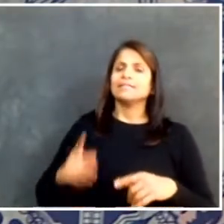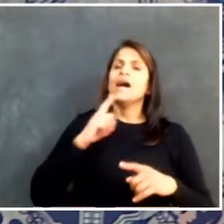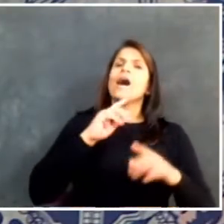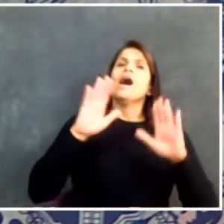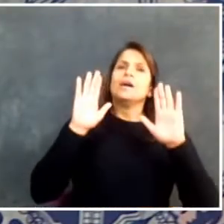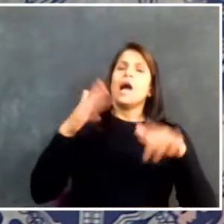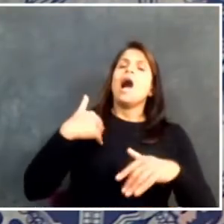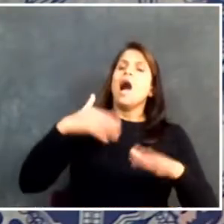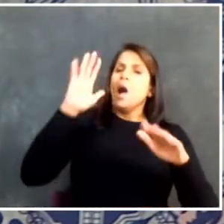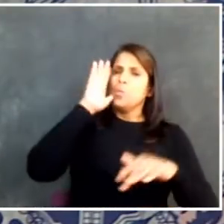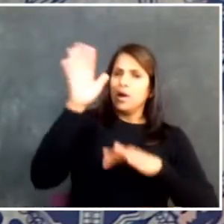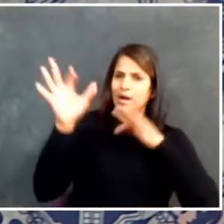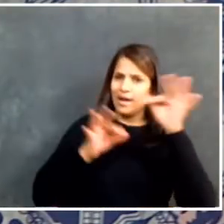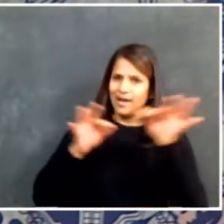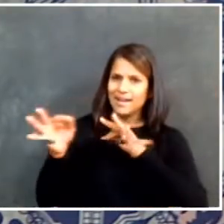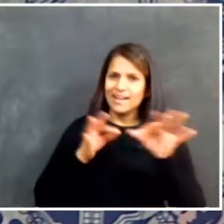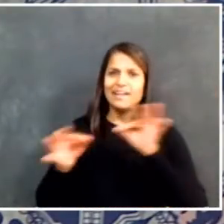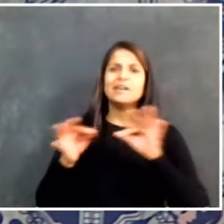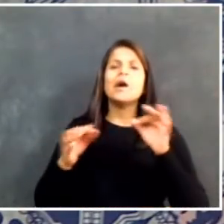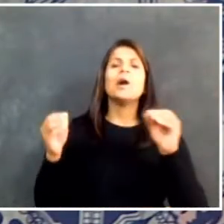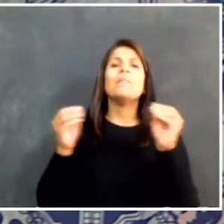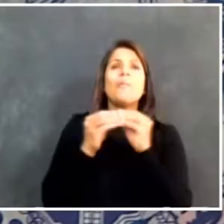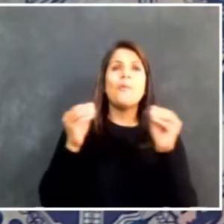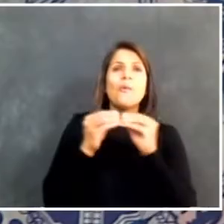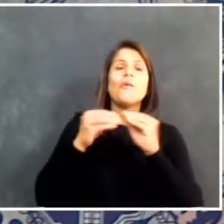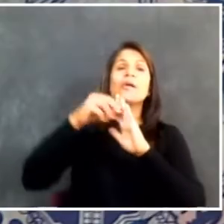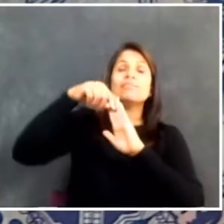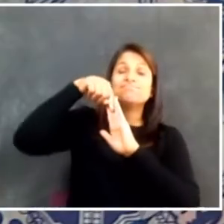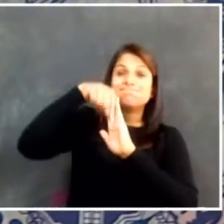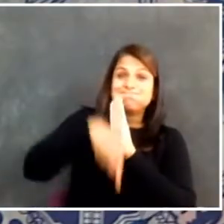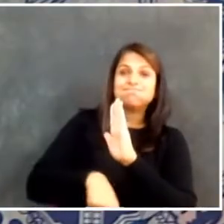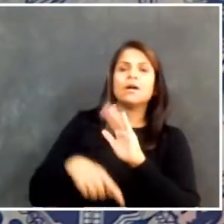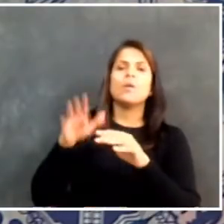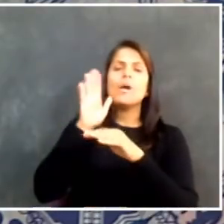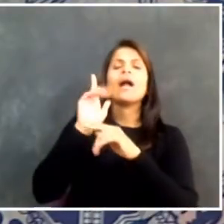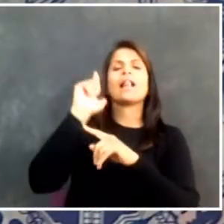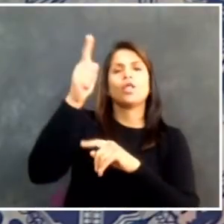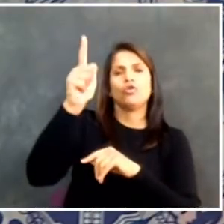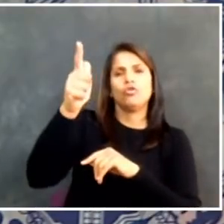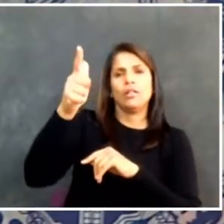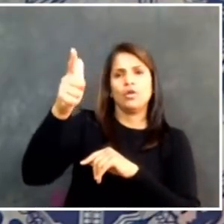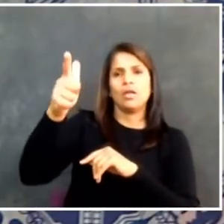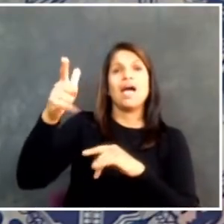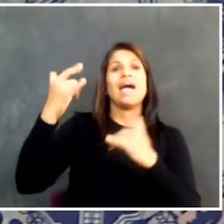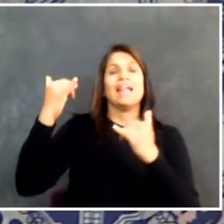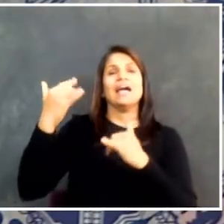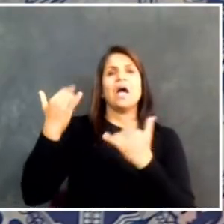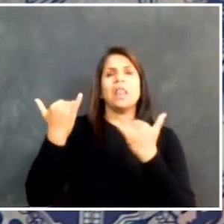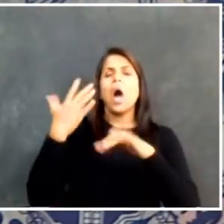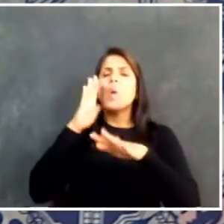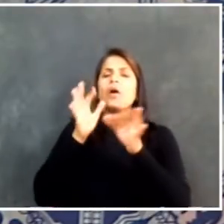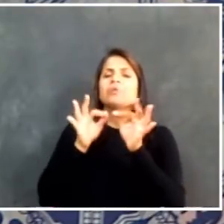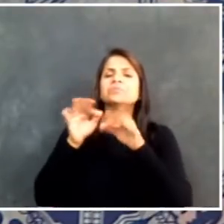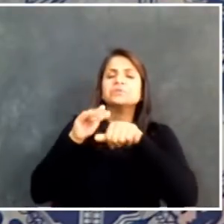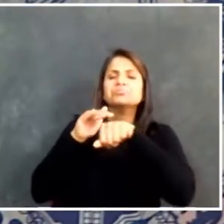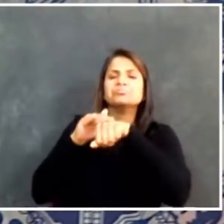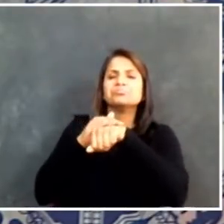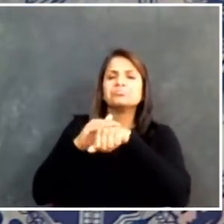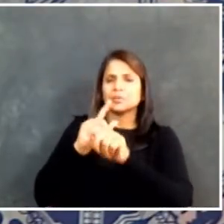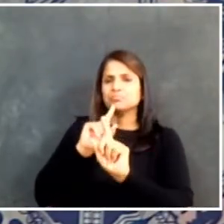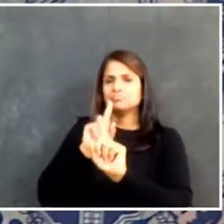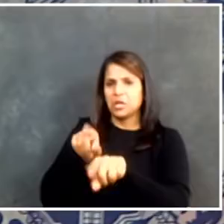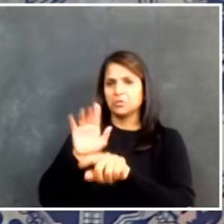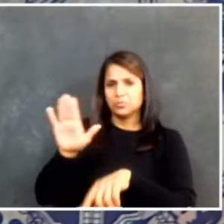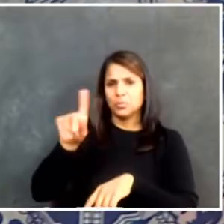is having to sacrifice now. Everyone's having to give something to get us through this crisis. So the schools that have done